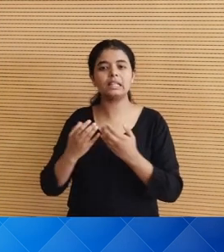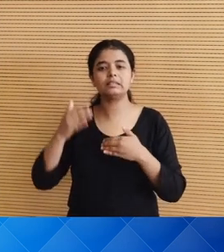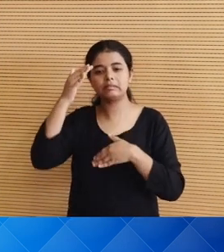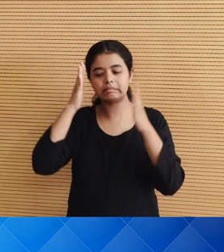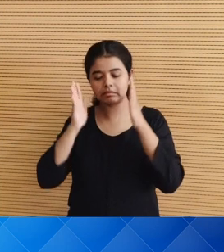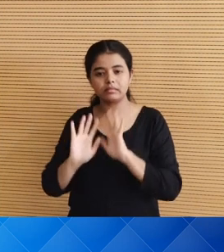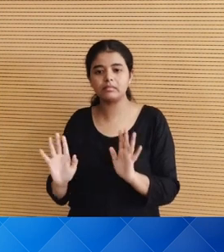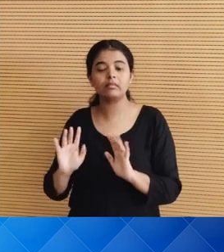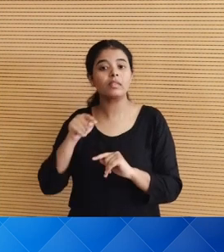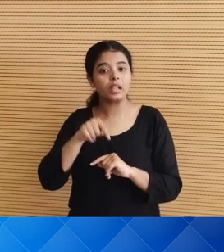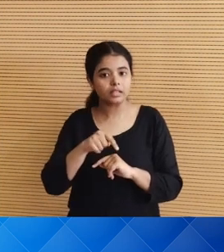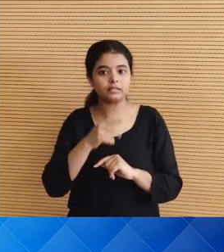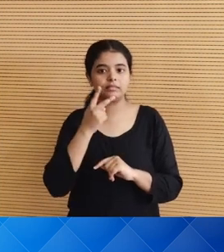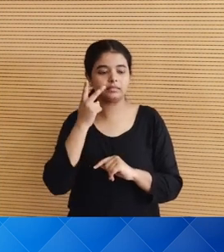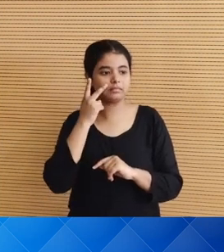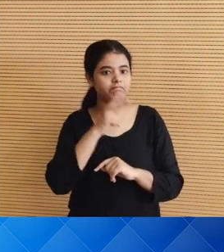style for environment.